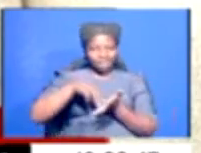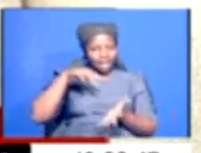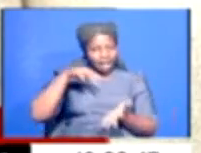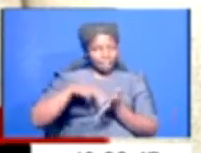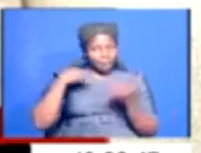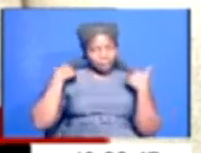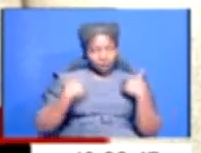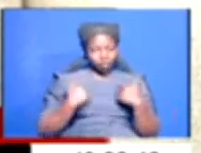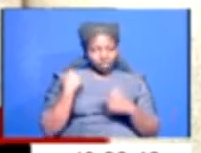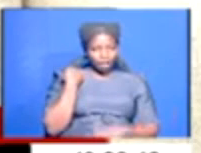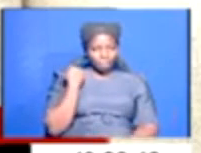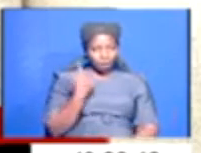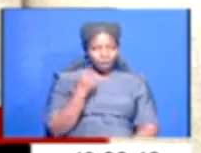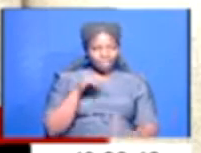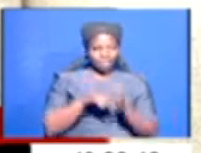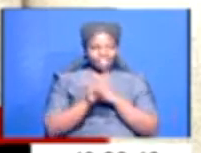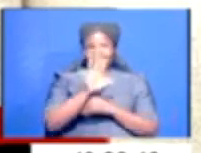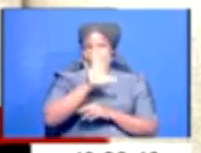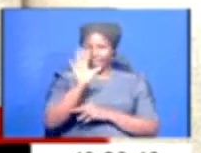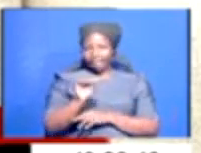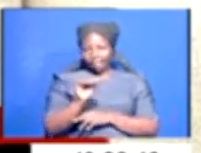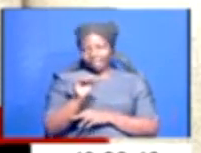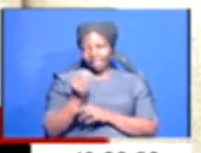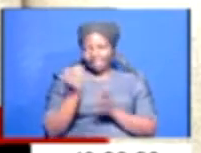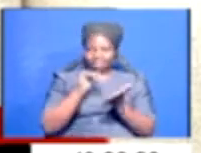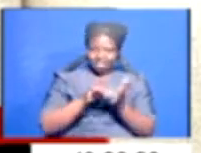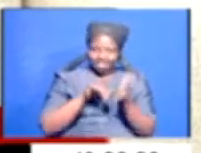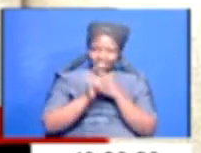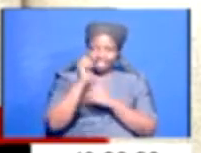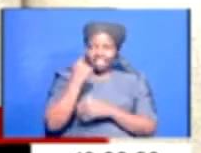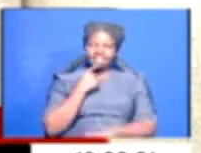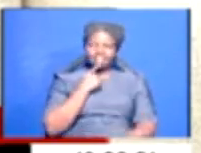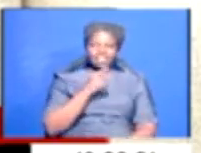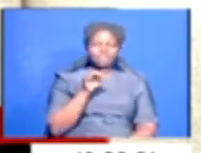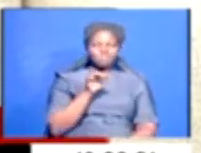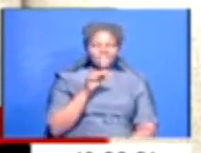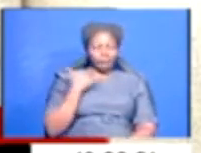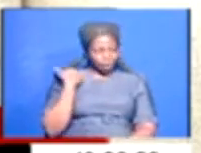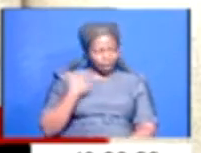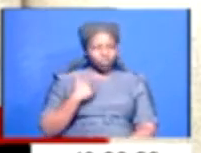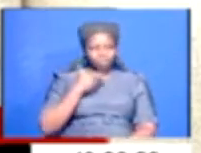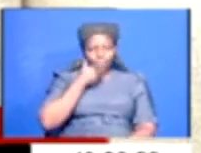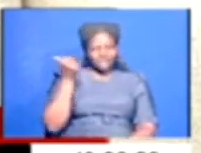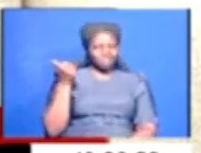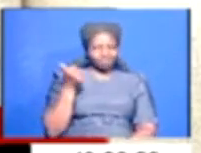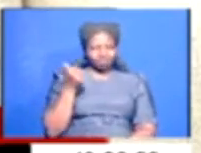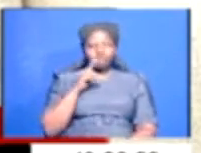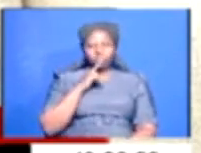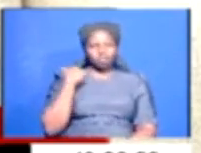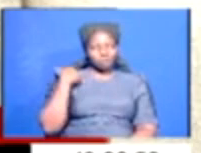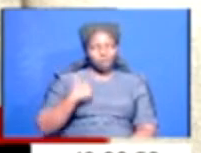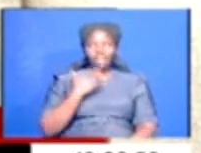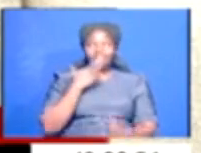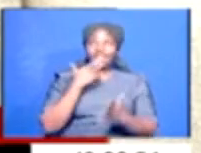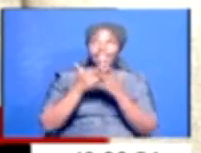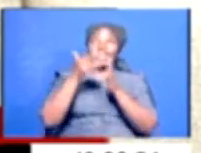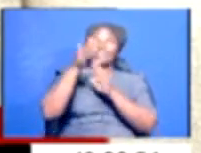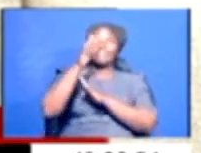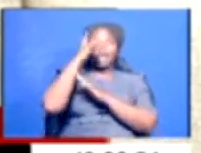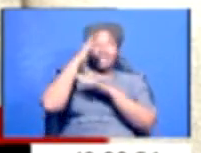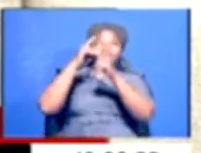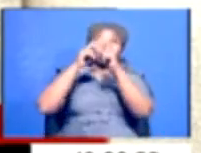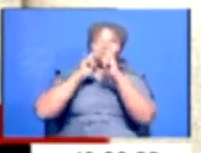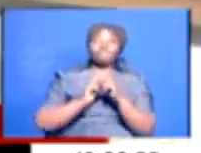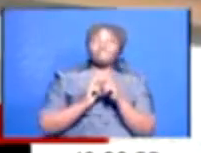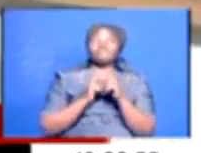one. Uh-huh. Yeah. Again, in Kenya, 100 meters, I'm the best. Yeah. So I thank God for the talent he gave to me.